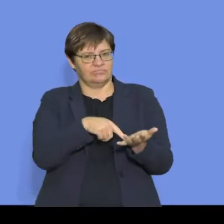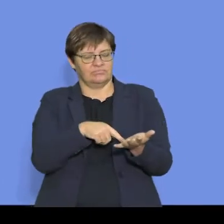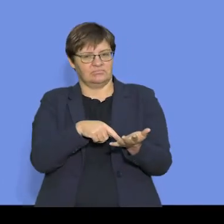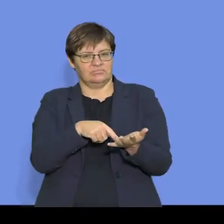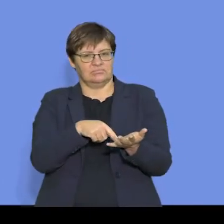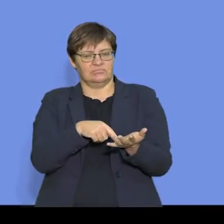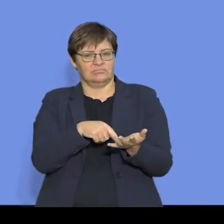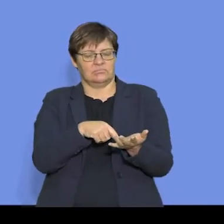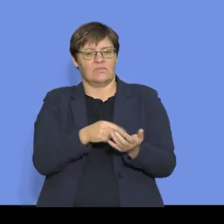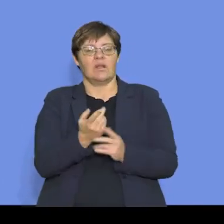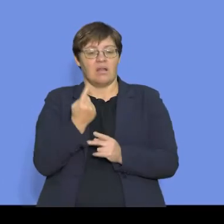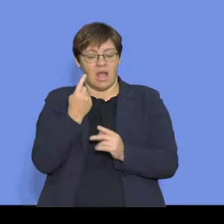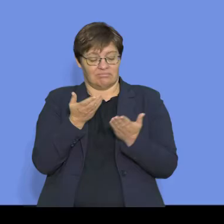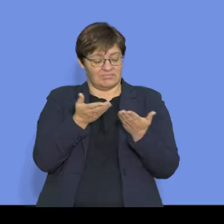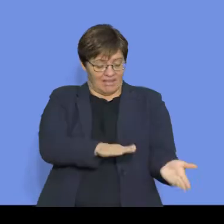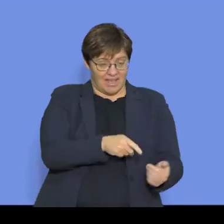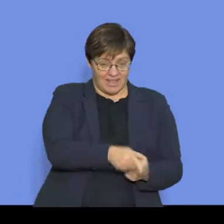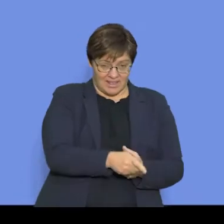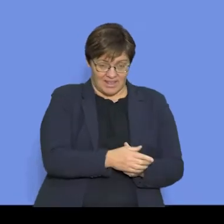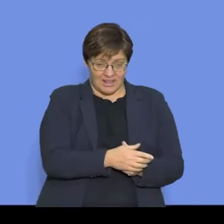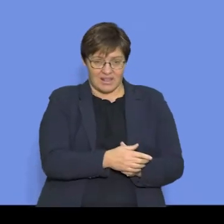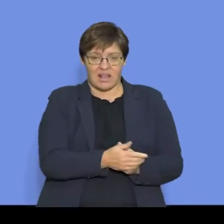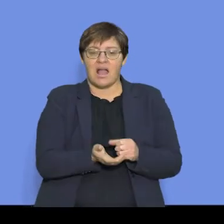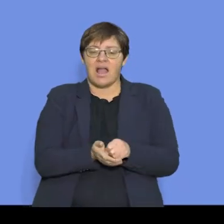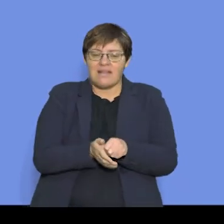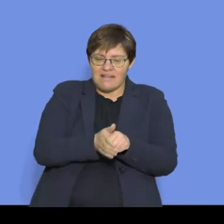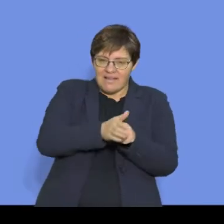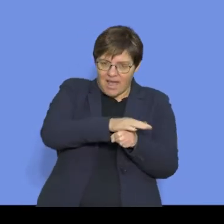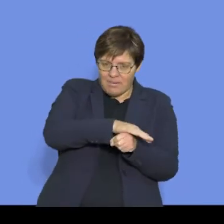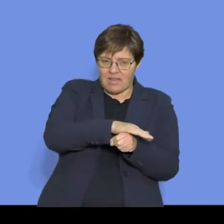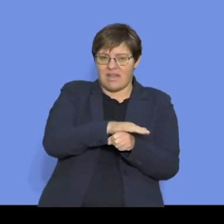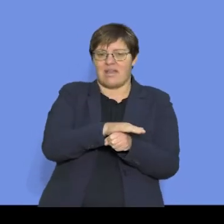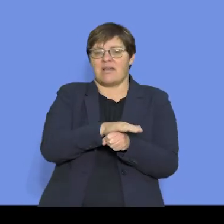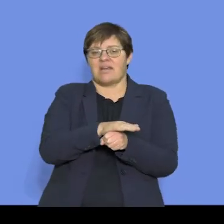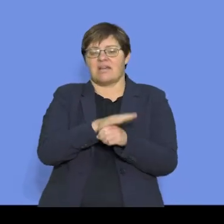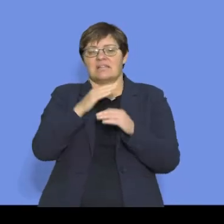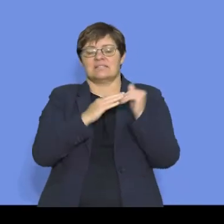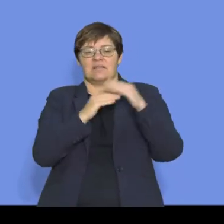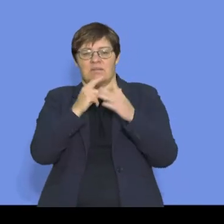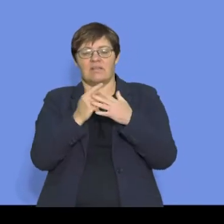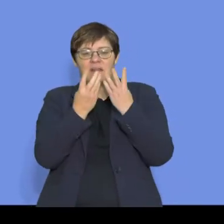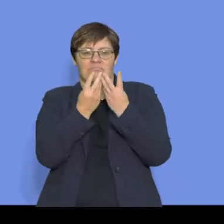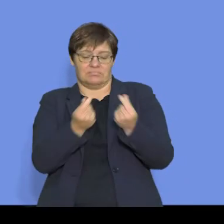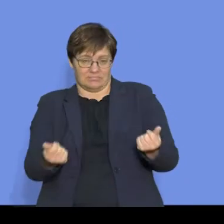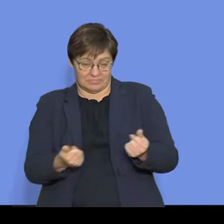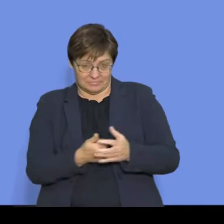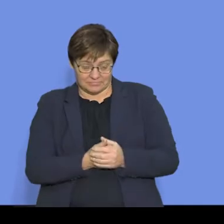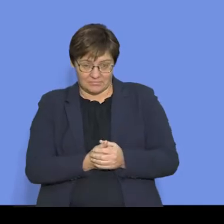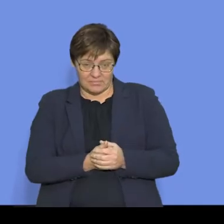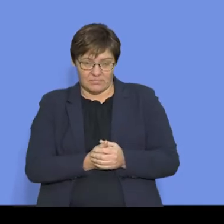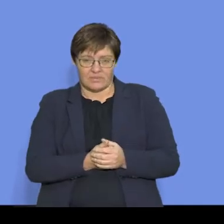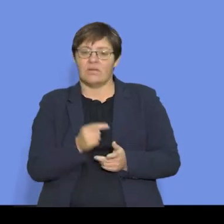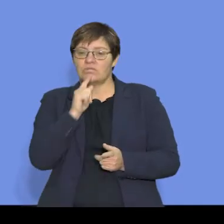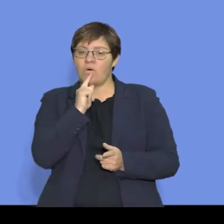which is where the organism dies, it's covered by sediment, and then it decomposes. So the